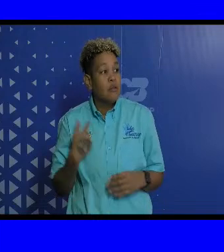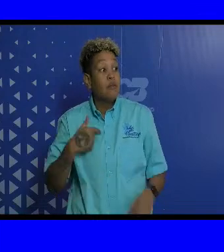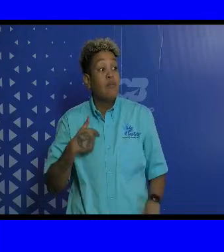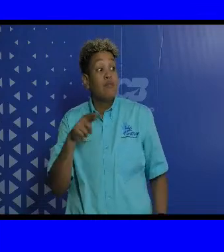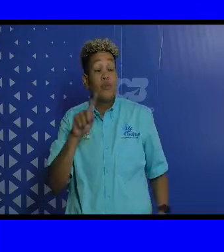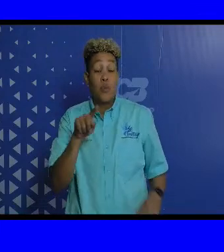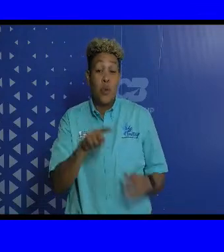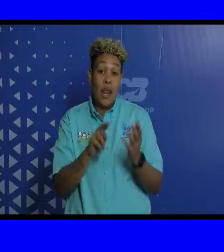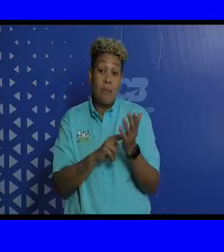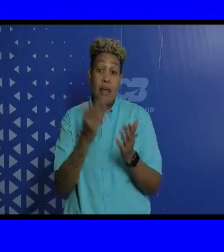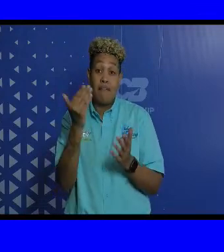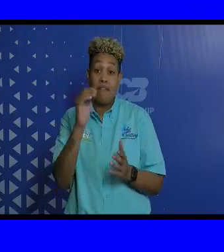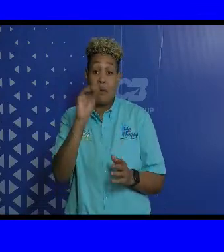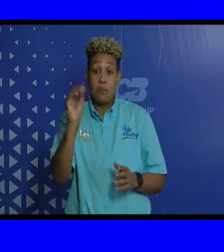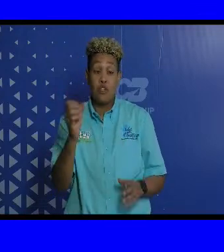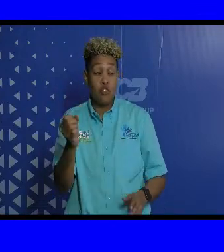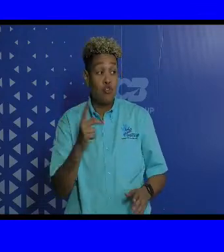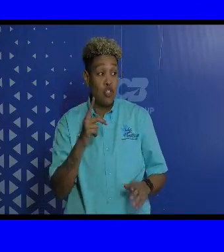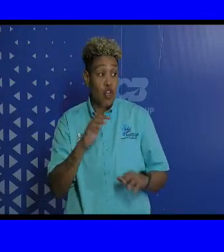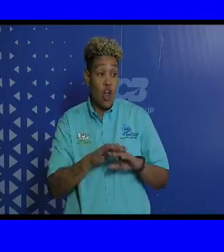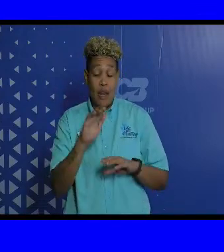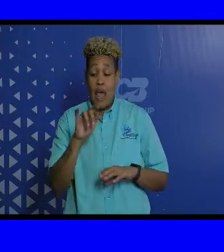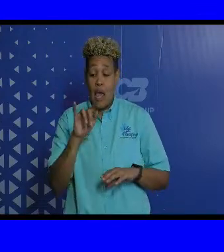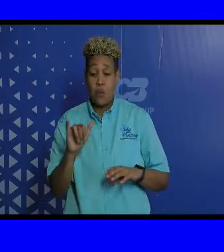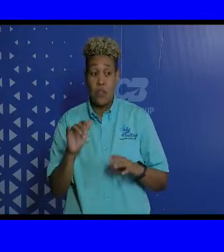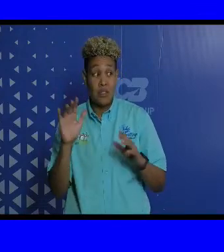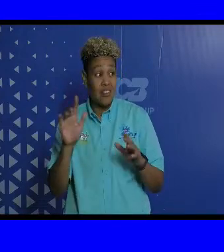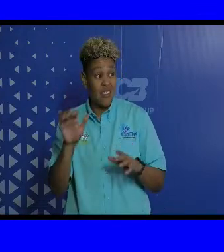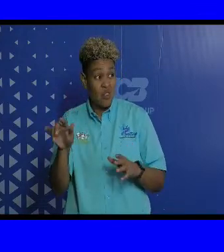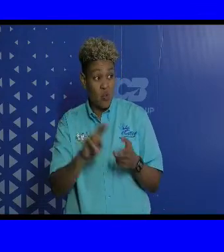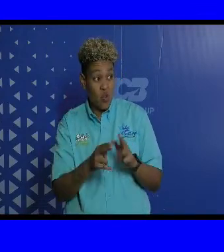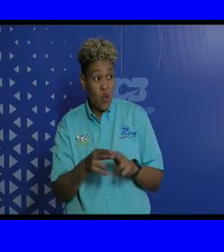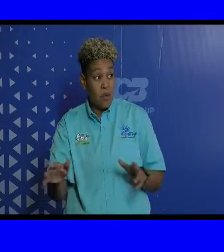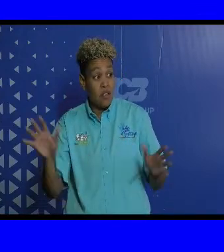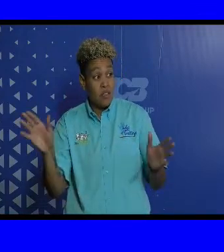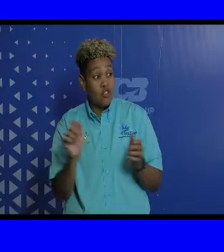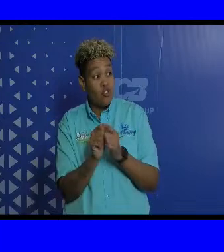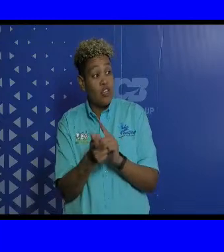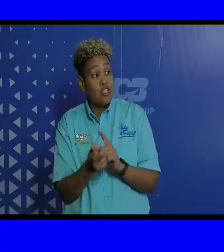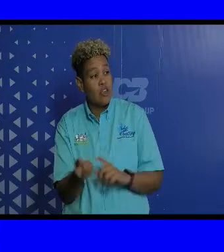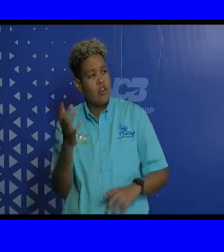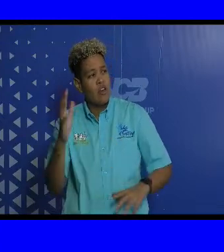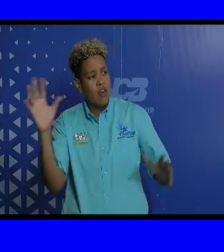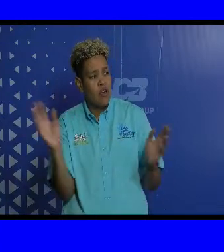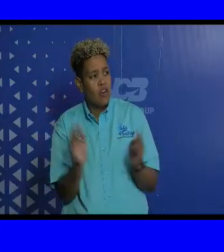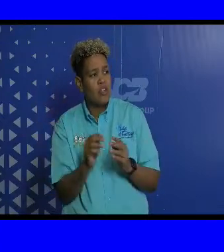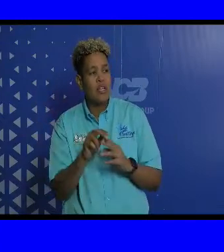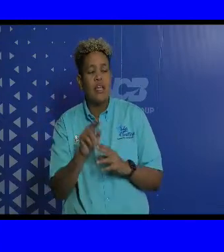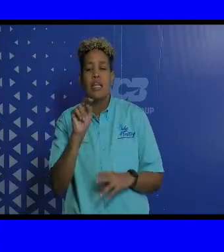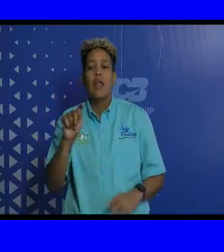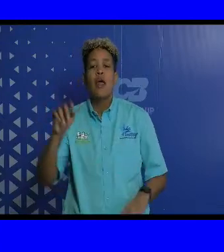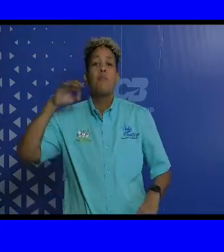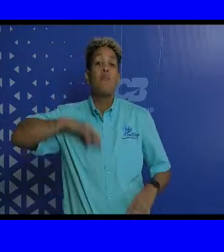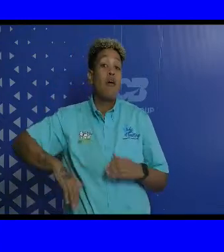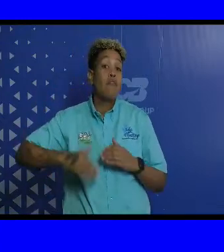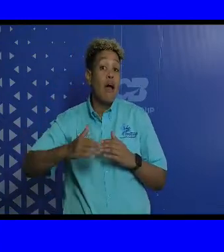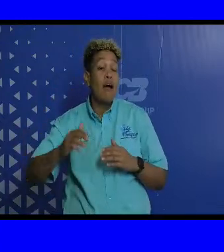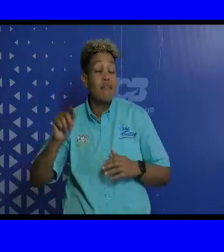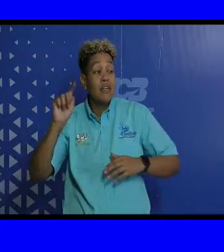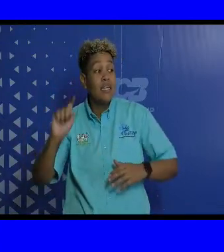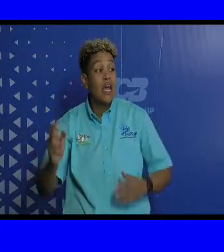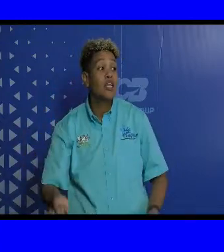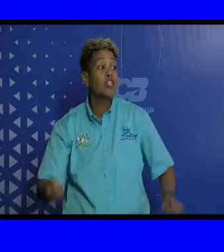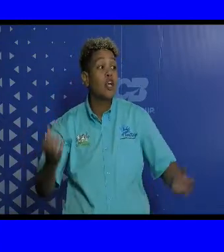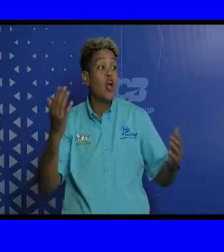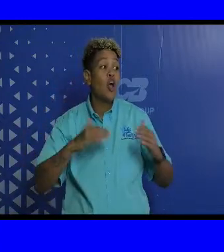When you apply a 15% return on equity on those figures, that translates to a consolidated net profit after tax